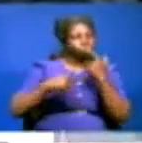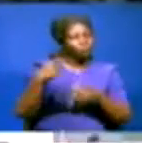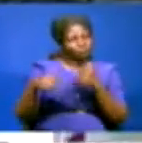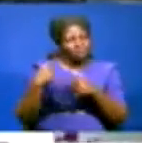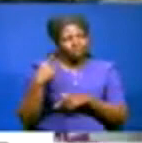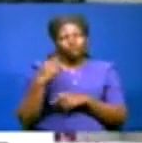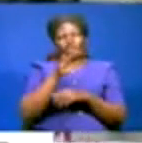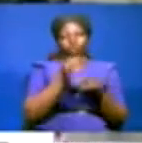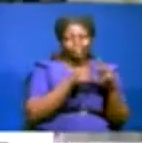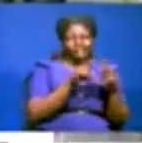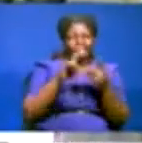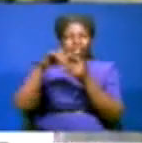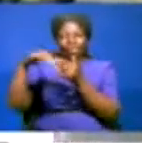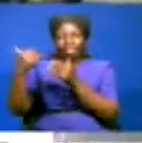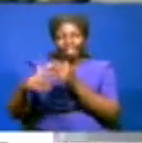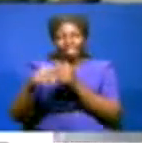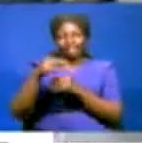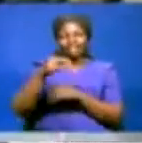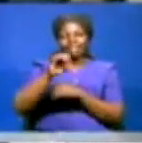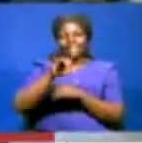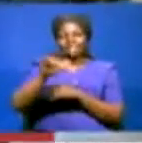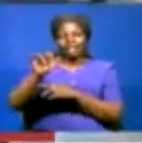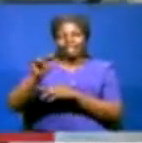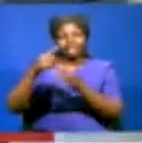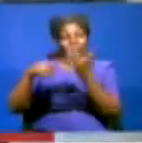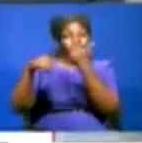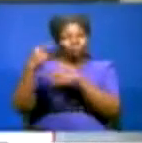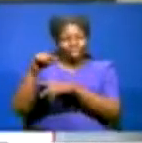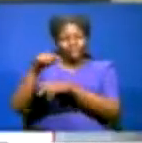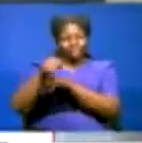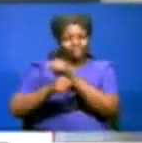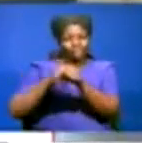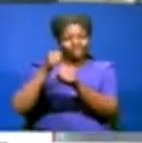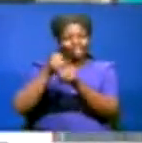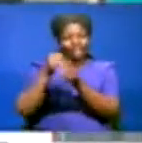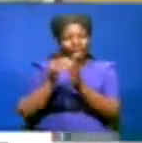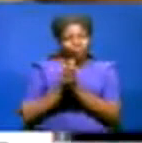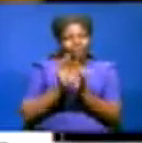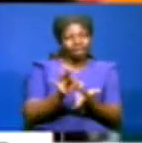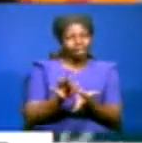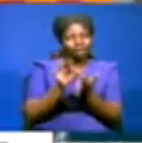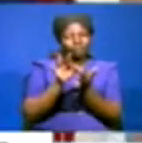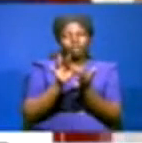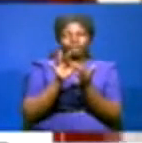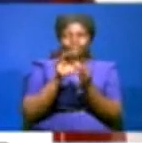with Kenya's Hellen Obiri being crowned the winner for this year's event with an exceptional time of